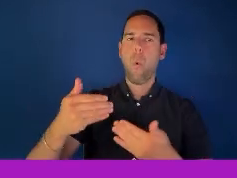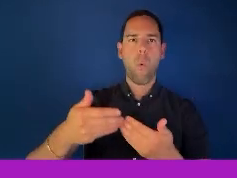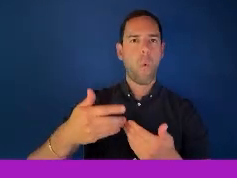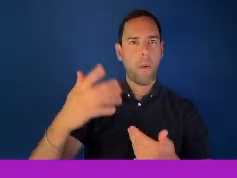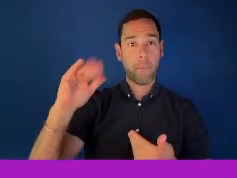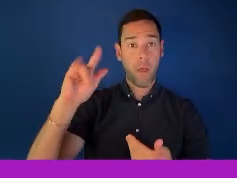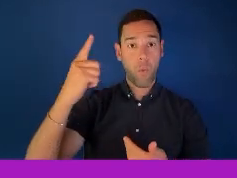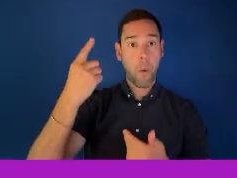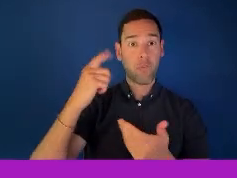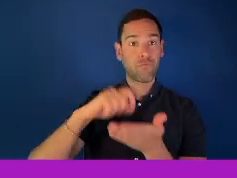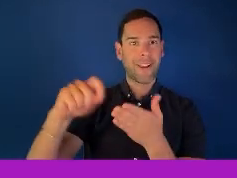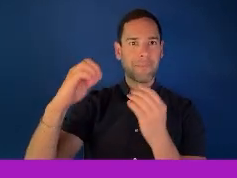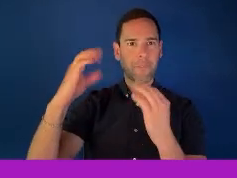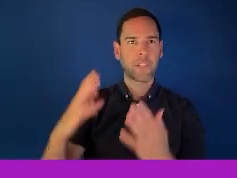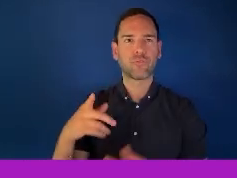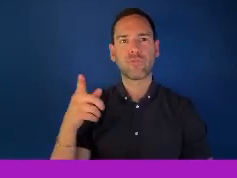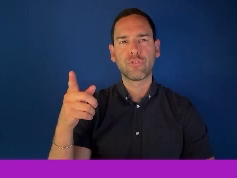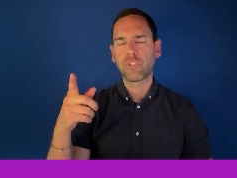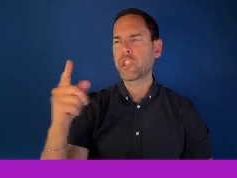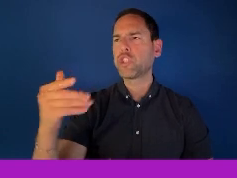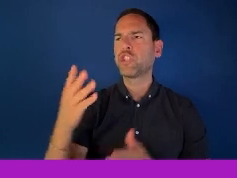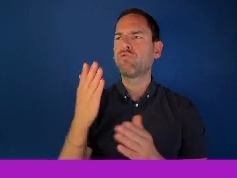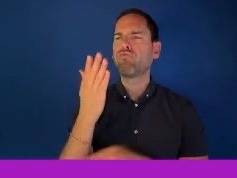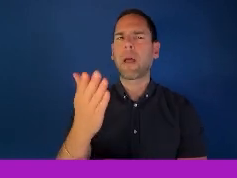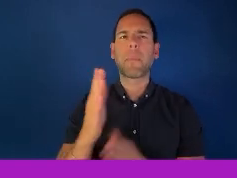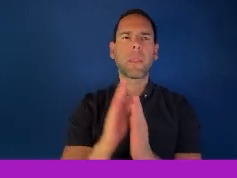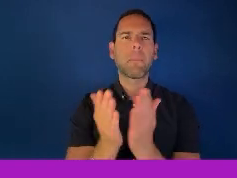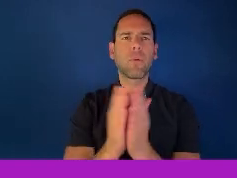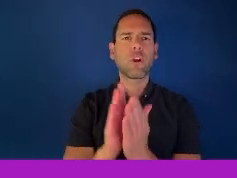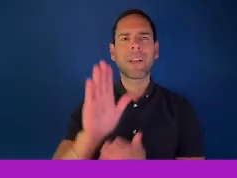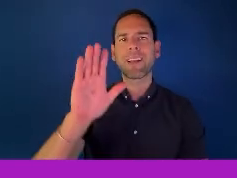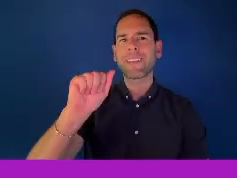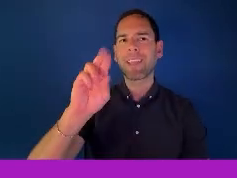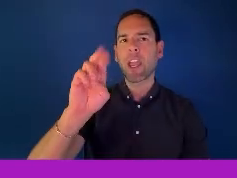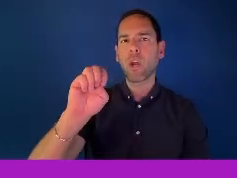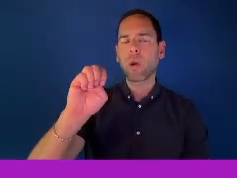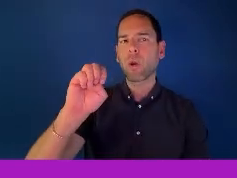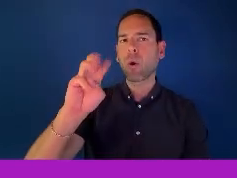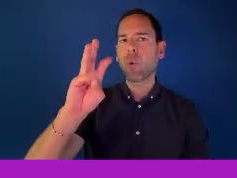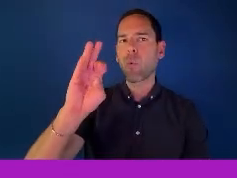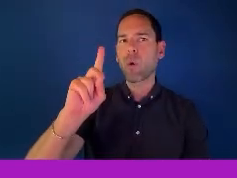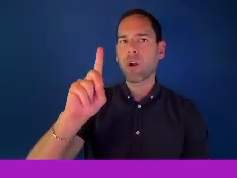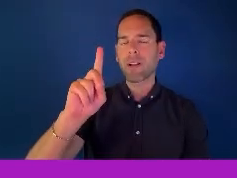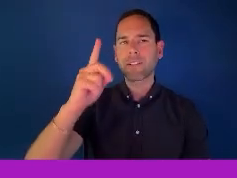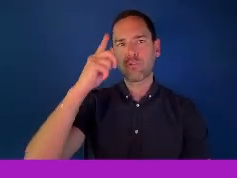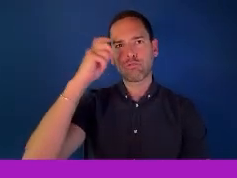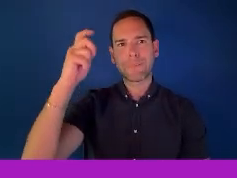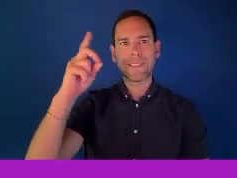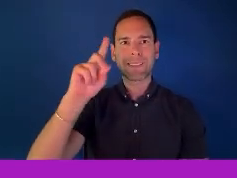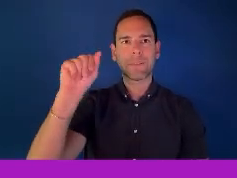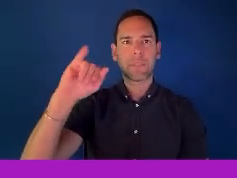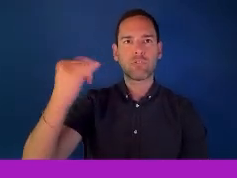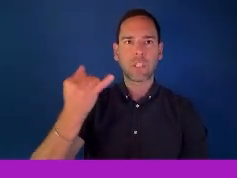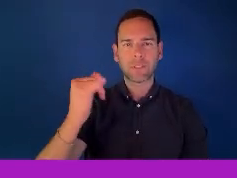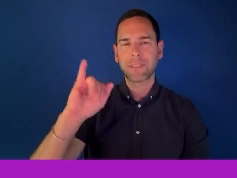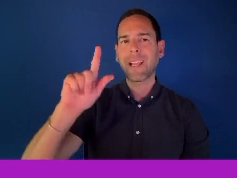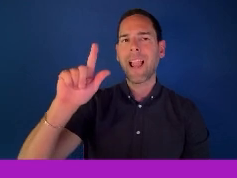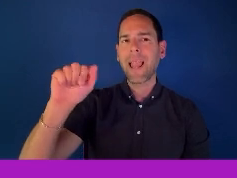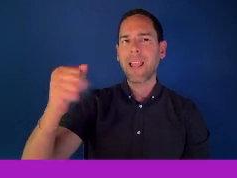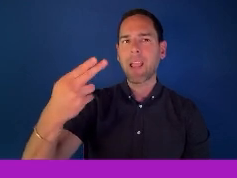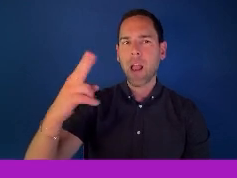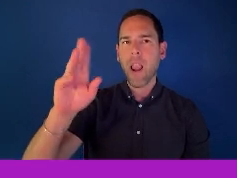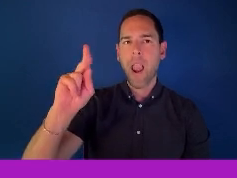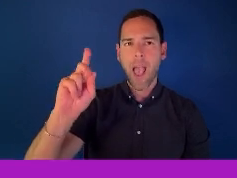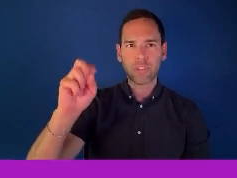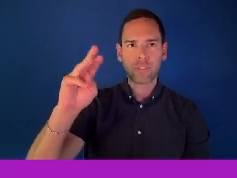And that was eye-opening to me. I was like, wow, this is what the world could be. I mean, just